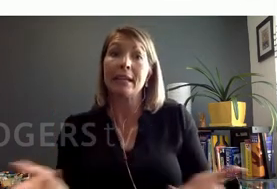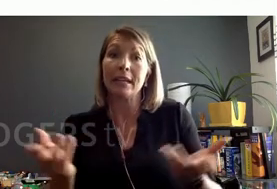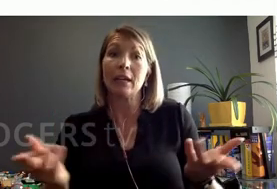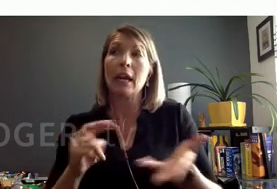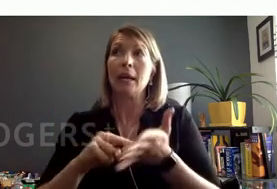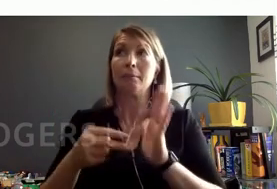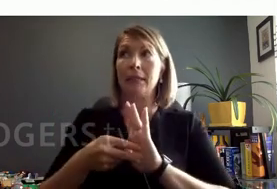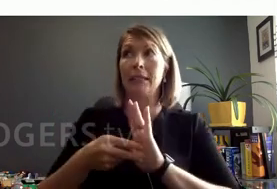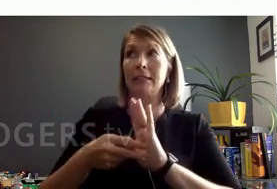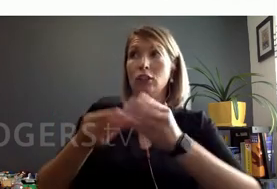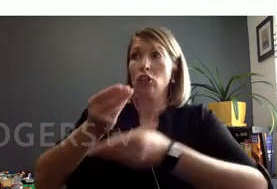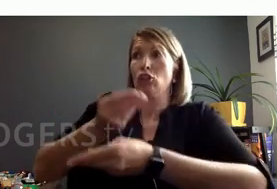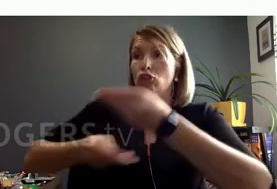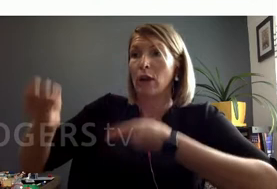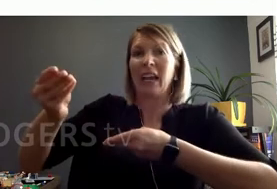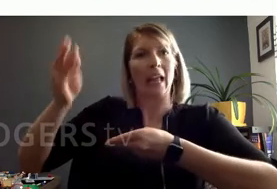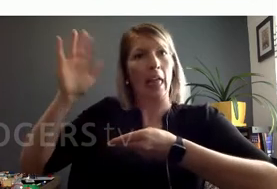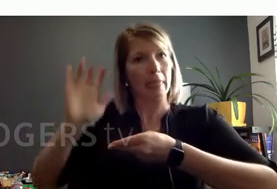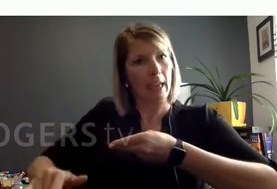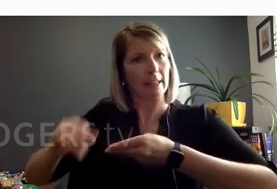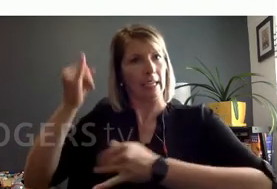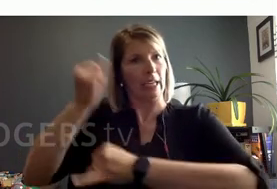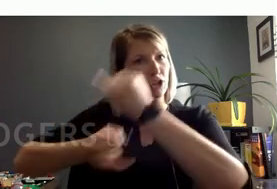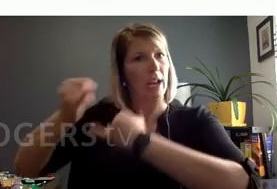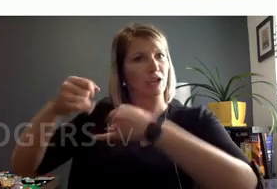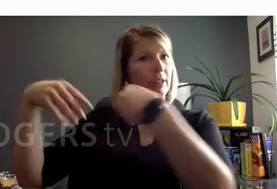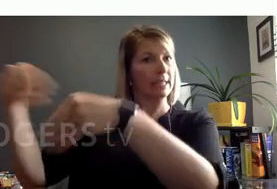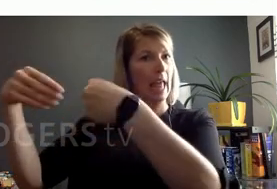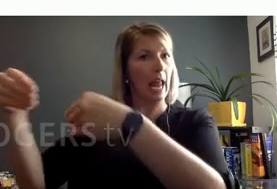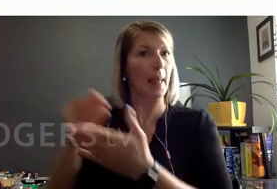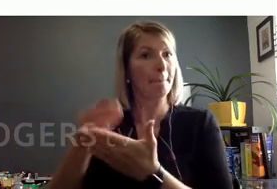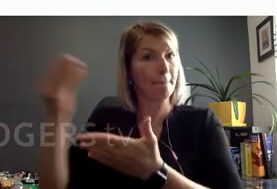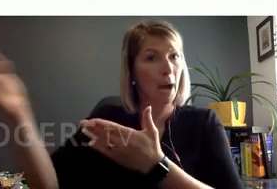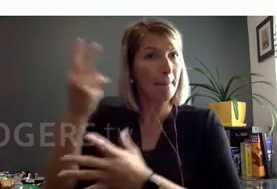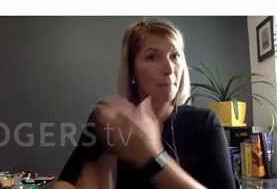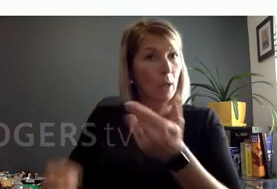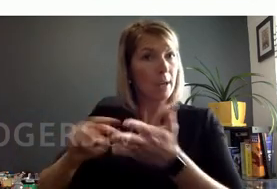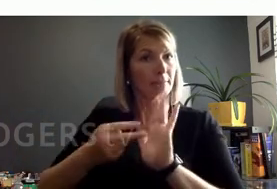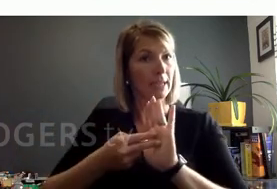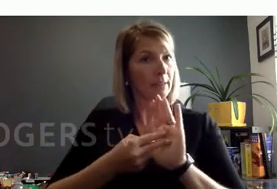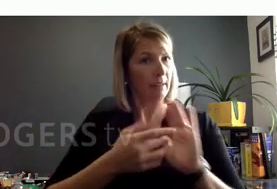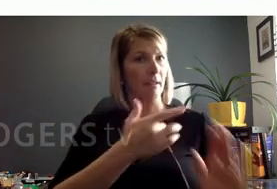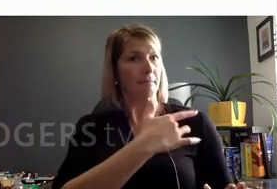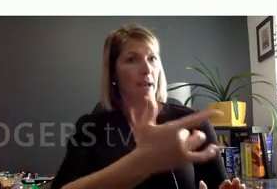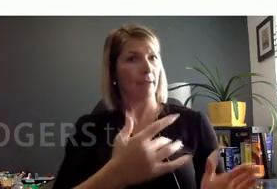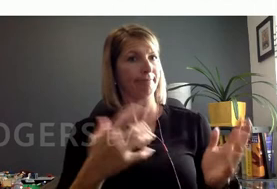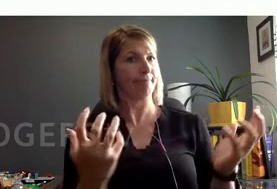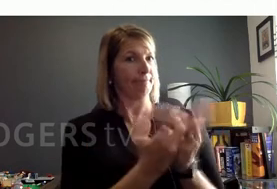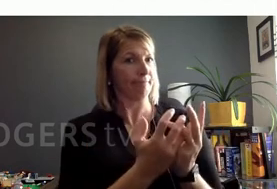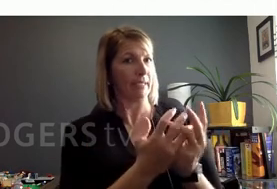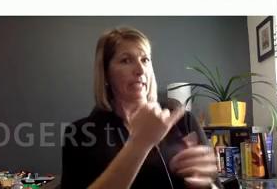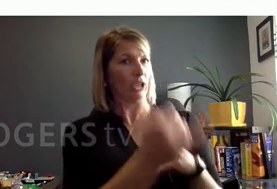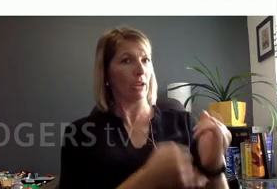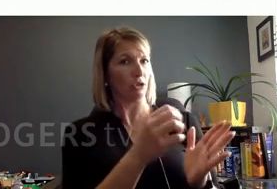really helped us build those kind of trading relationship and broaden our international market.